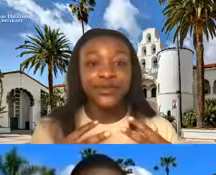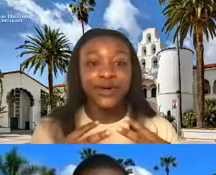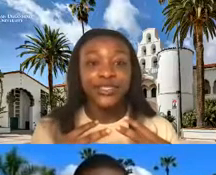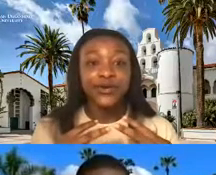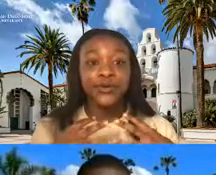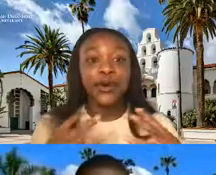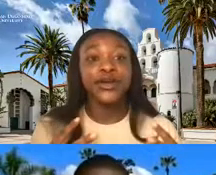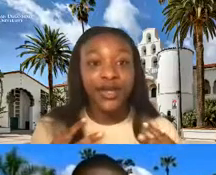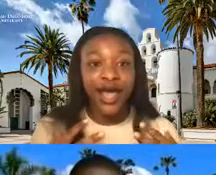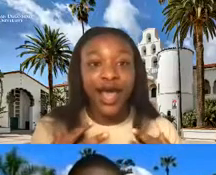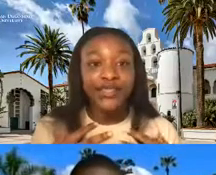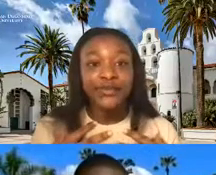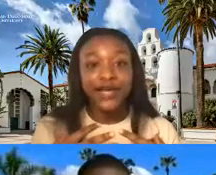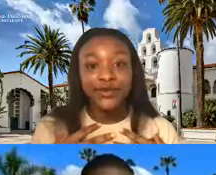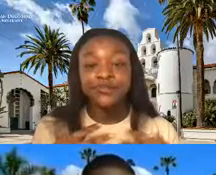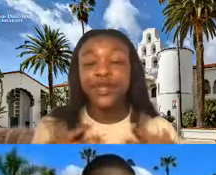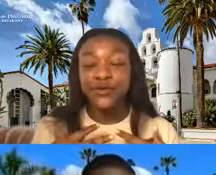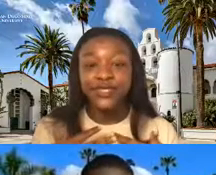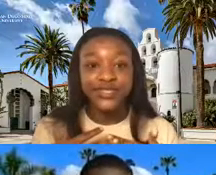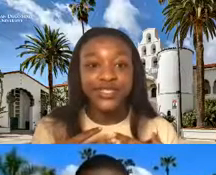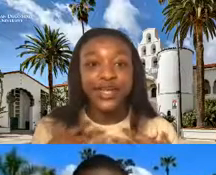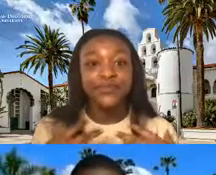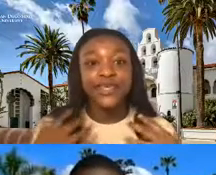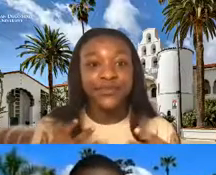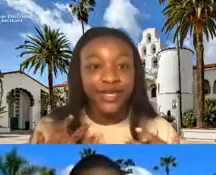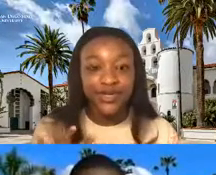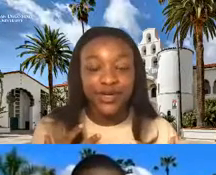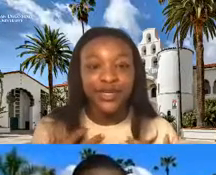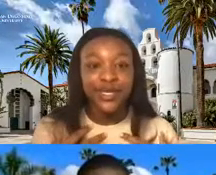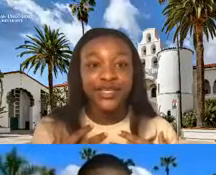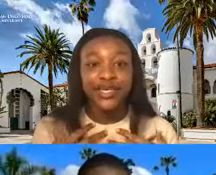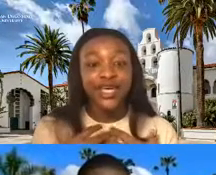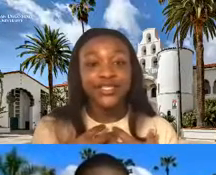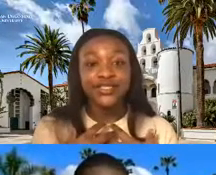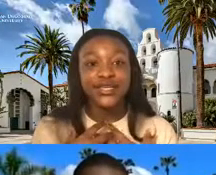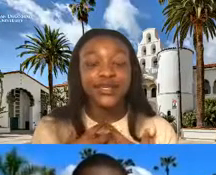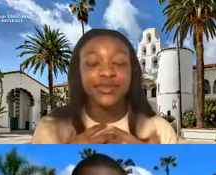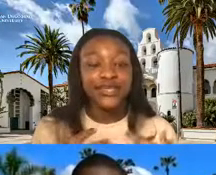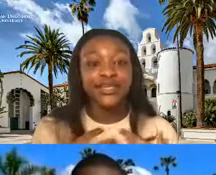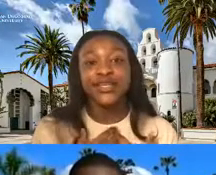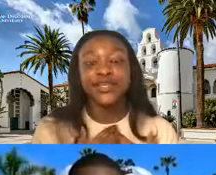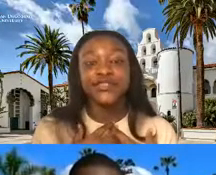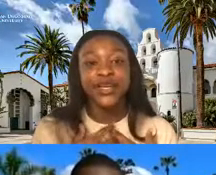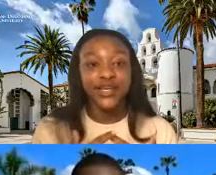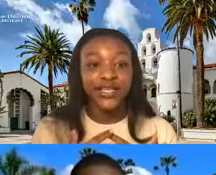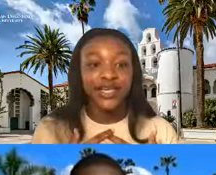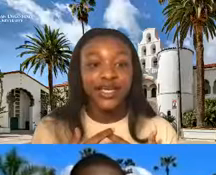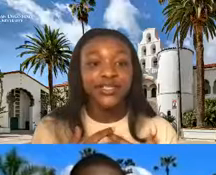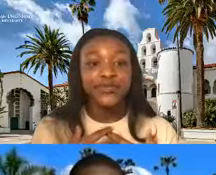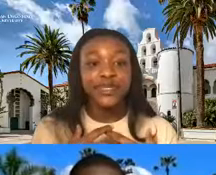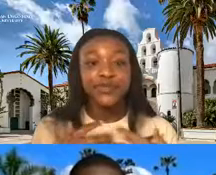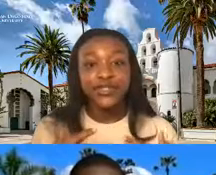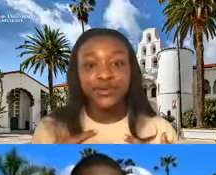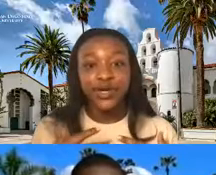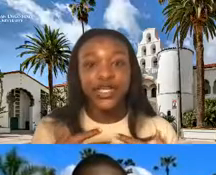impacted me to want to work at the Black Resource Center and be a mentor, because it's just such a blessing and an experience